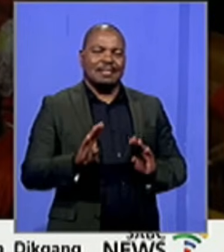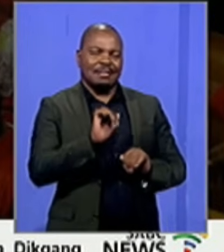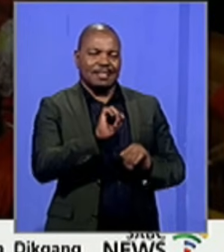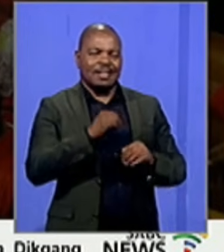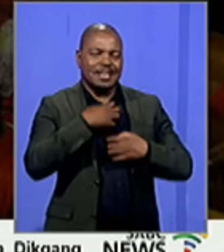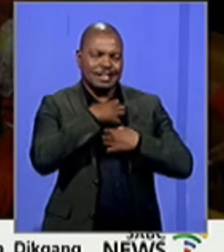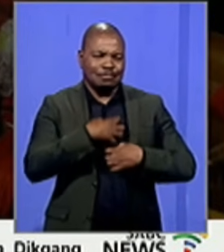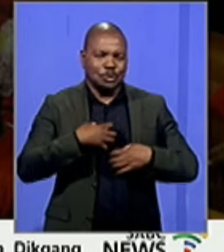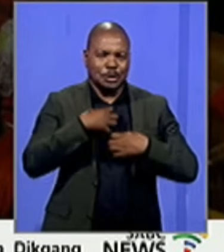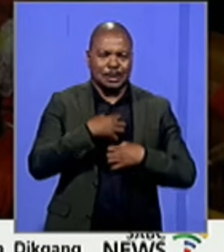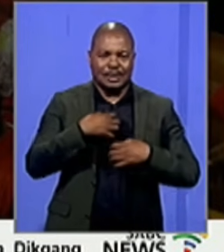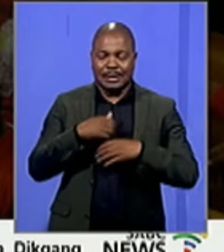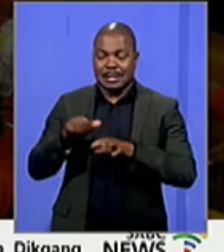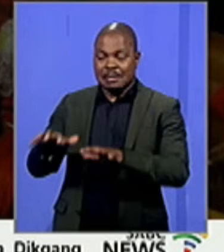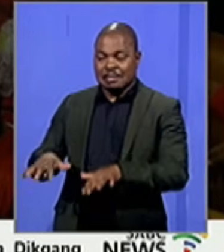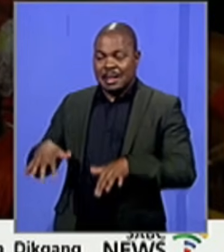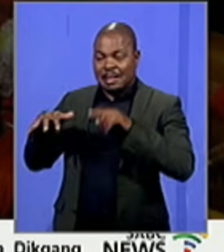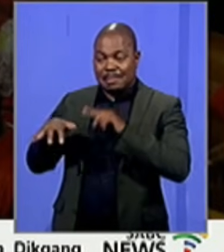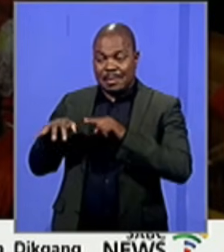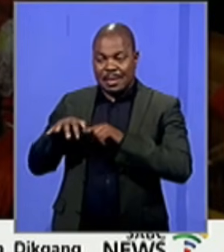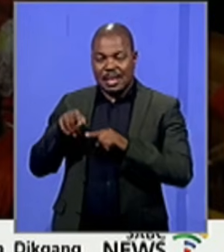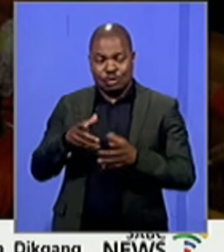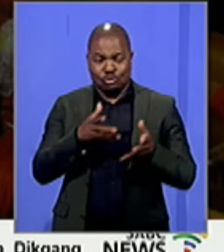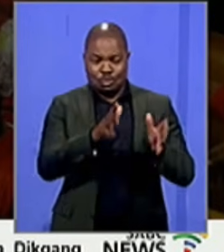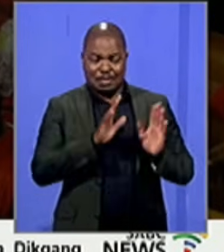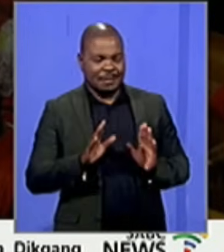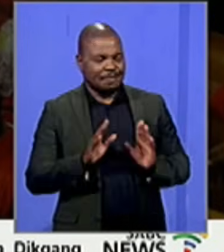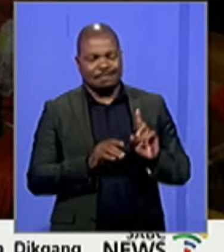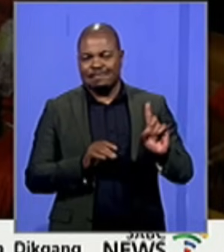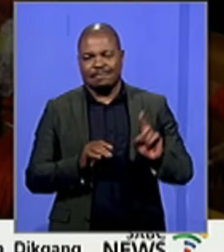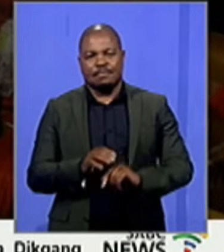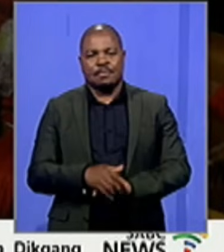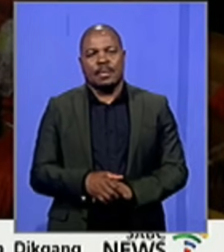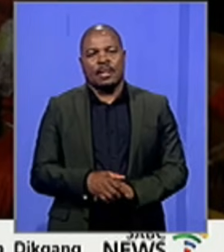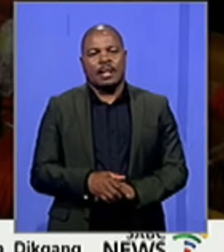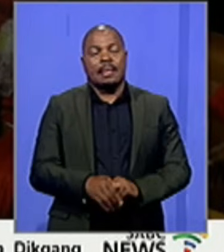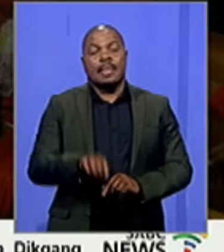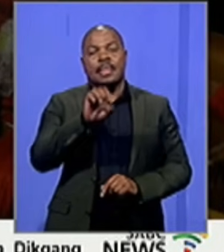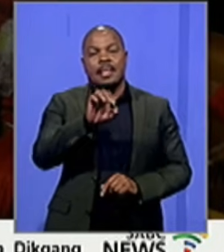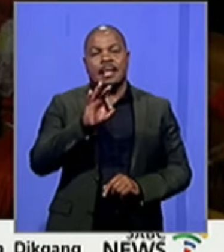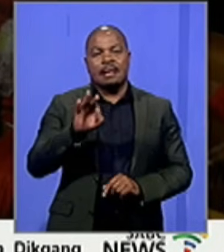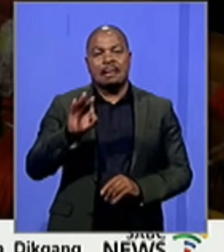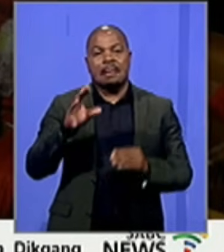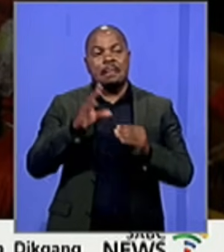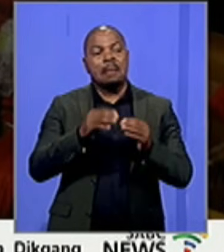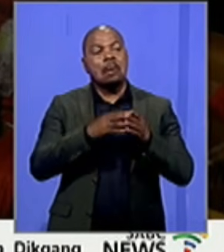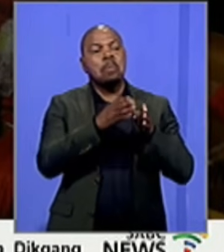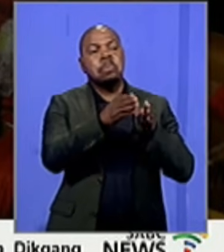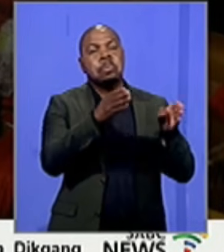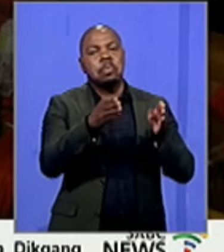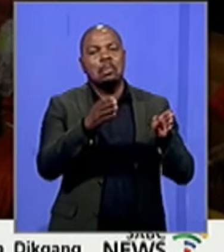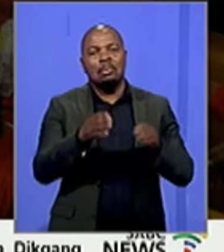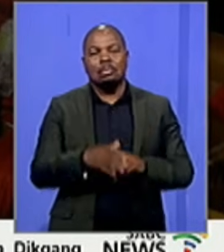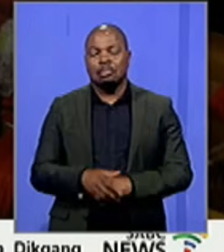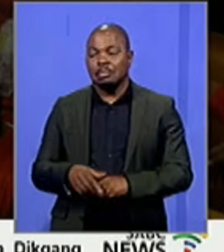bona palamente ga se lefelo la mohuta o se maloko a EFF a se etsang ke go